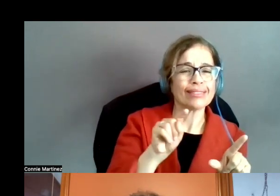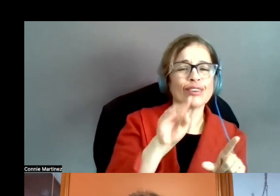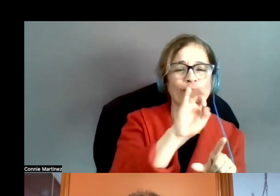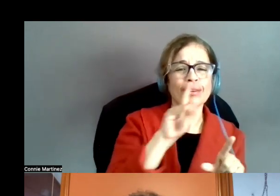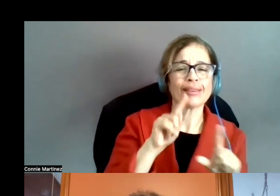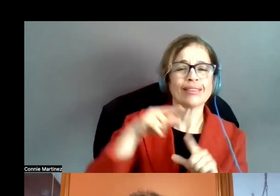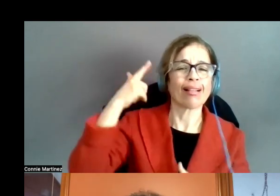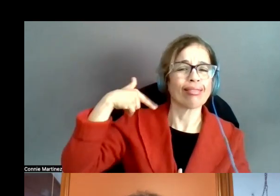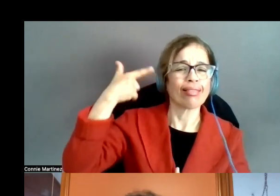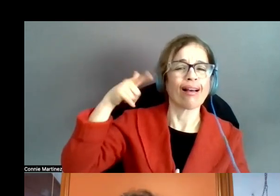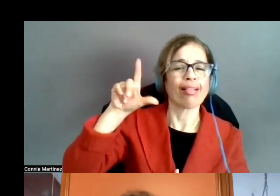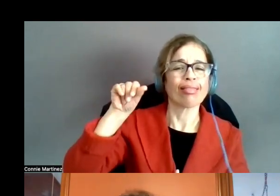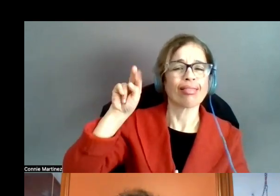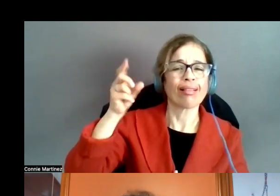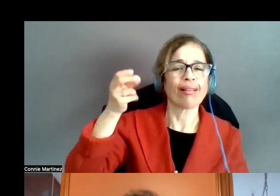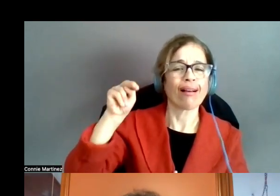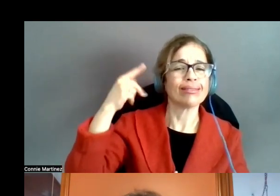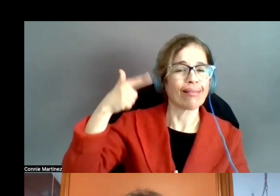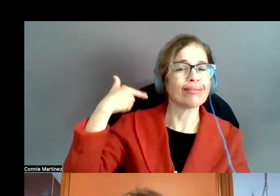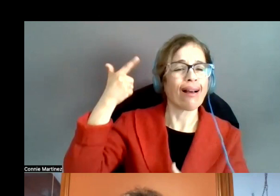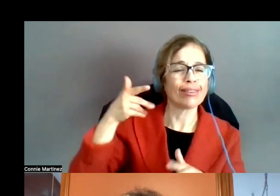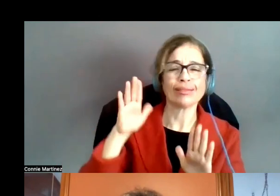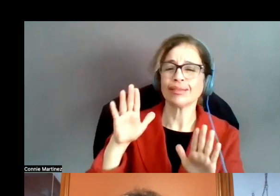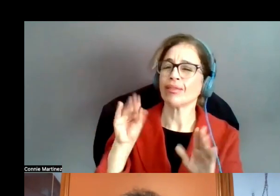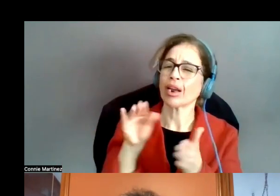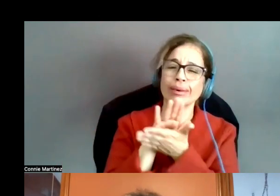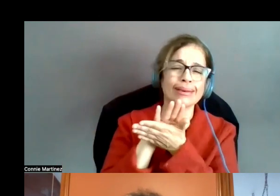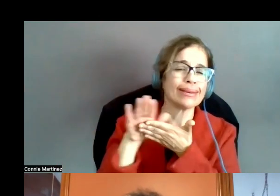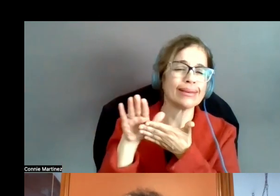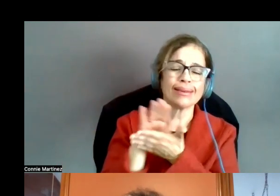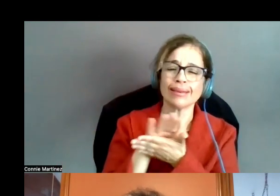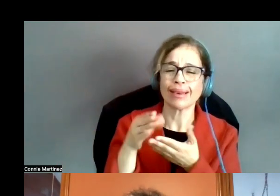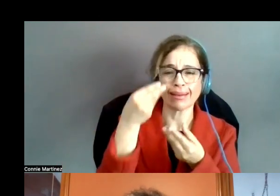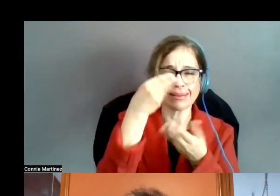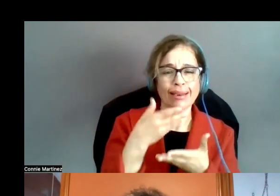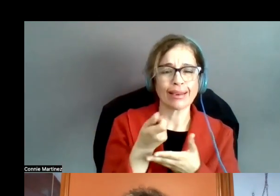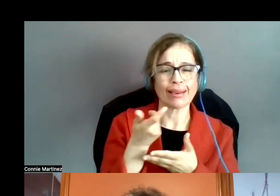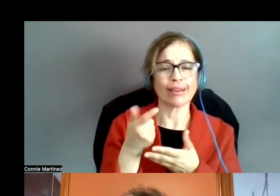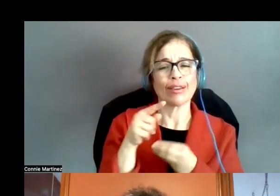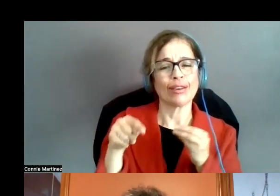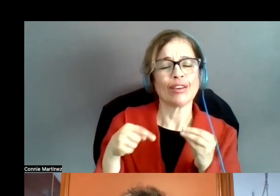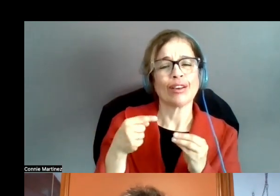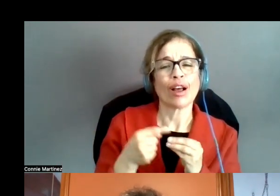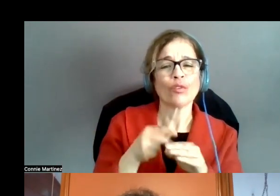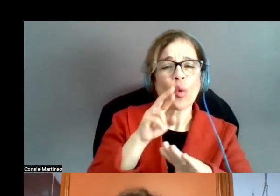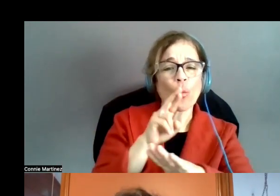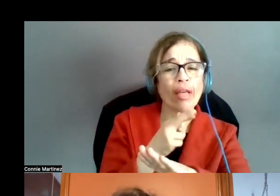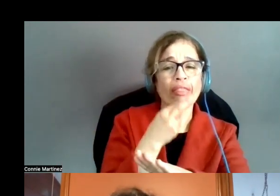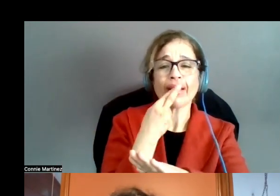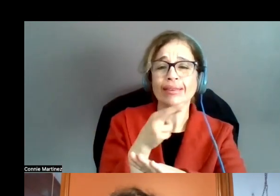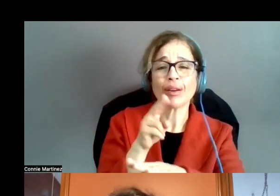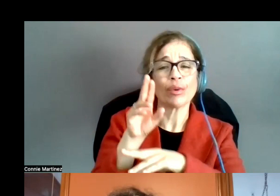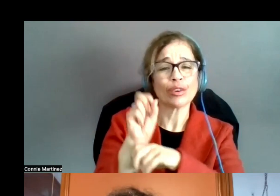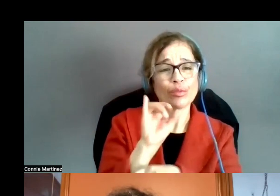to London. Oh. Very, very neat. Can you tell us a little bit about the rhythm that was being